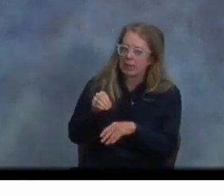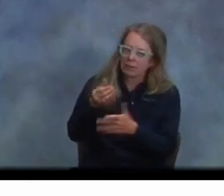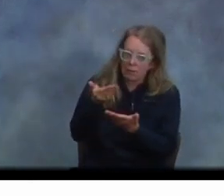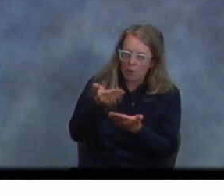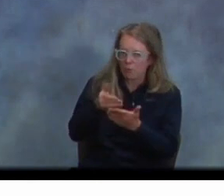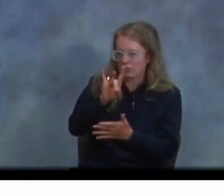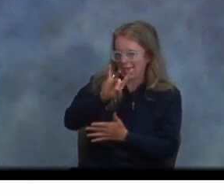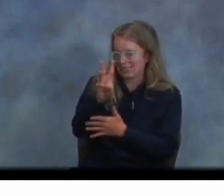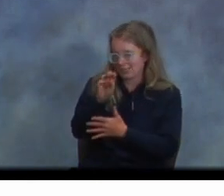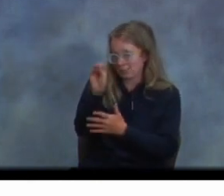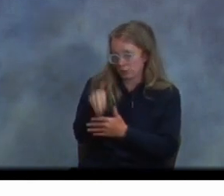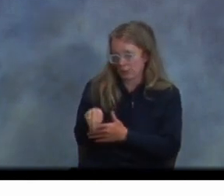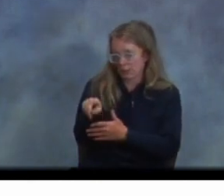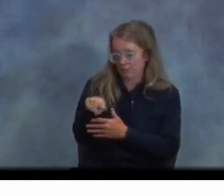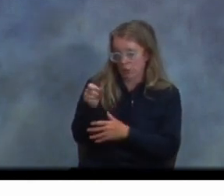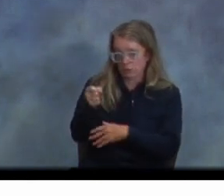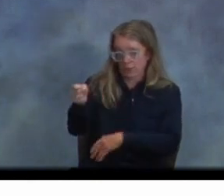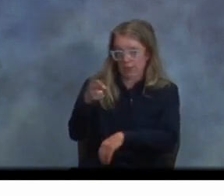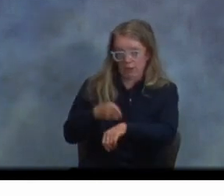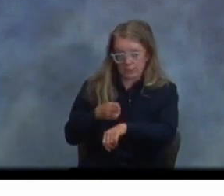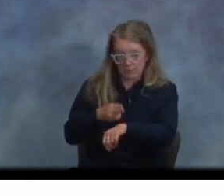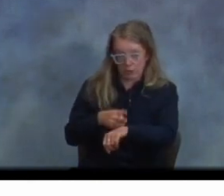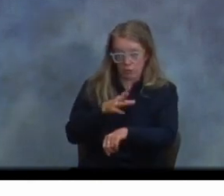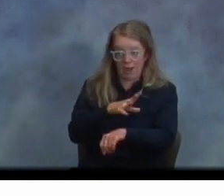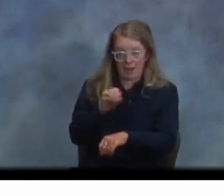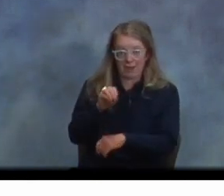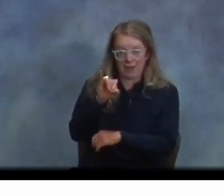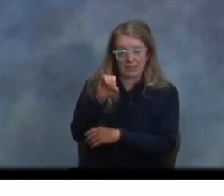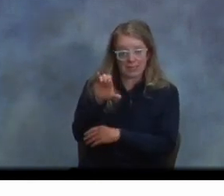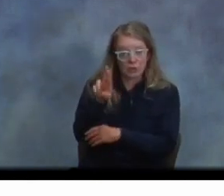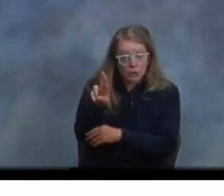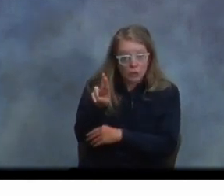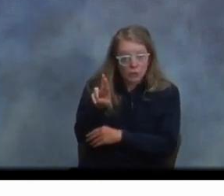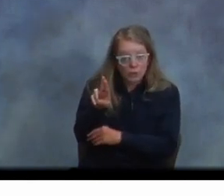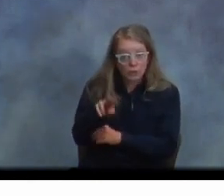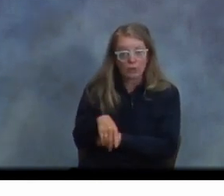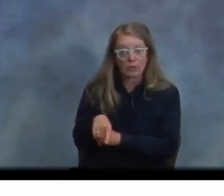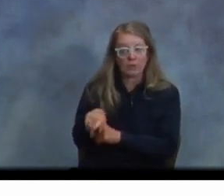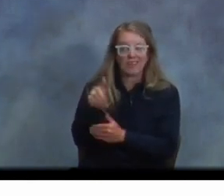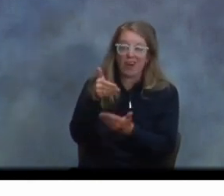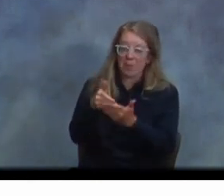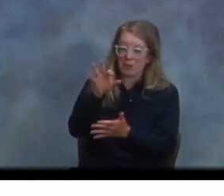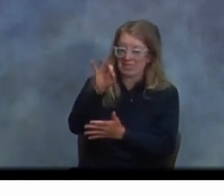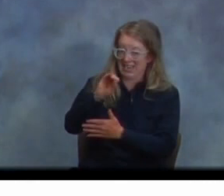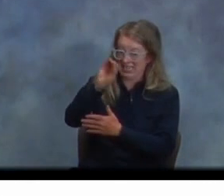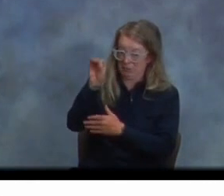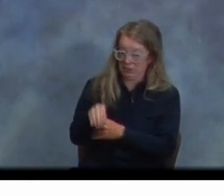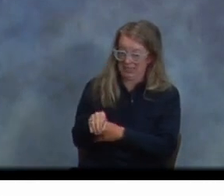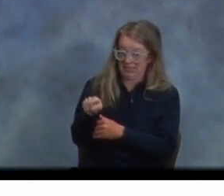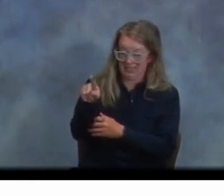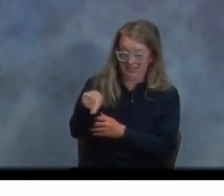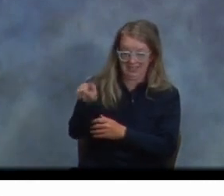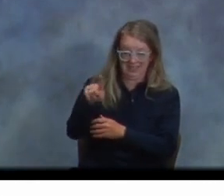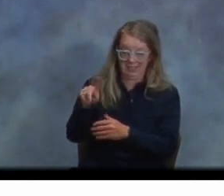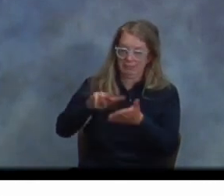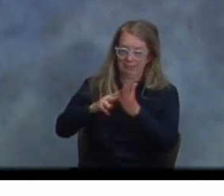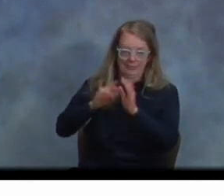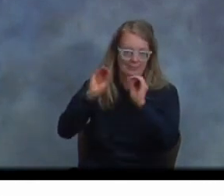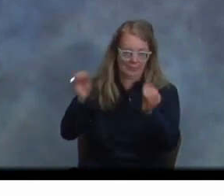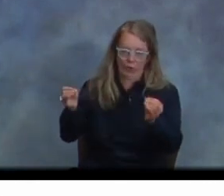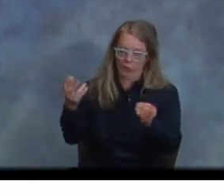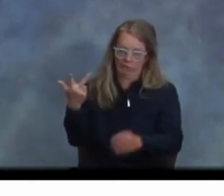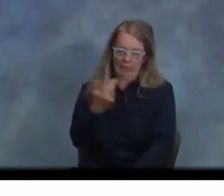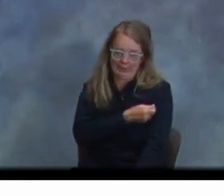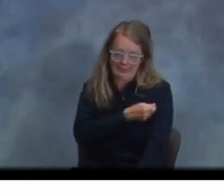86%, and ICU utilization, that is almost 90%, were in the